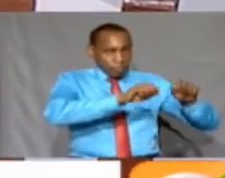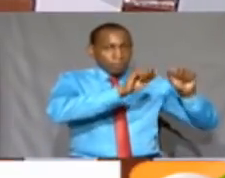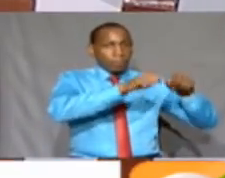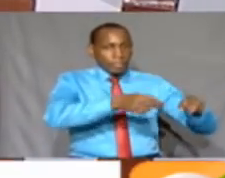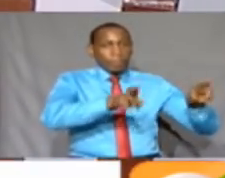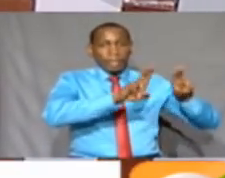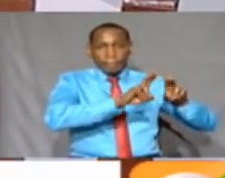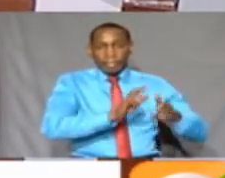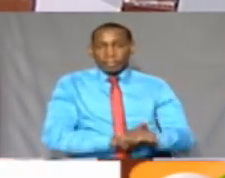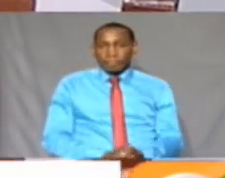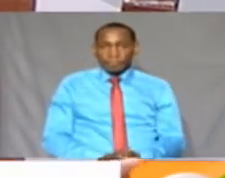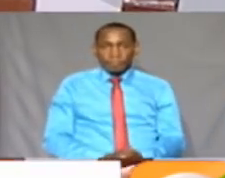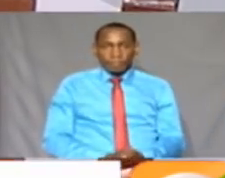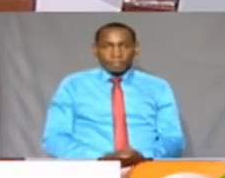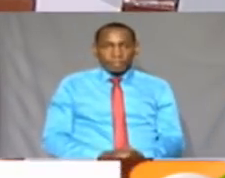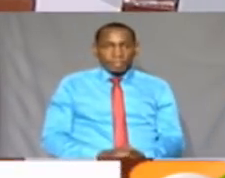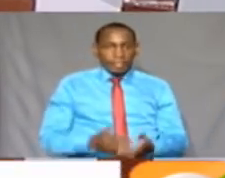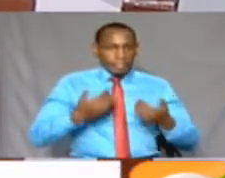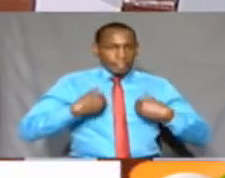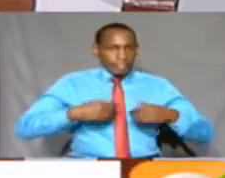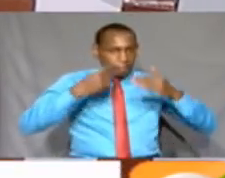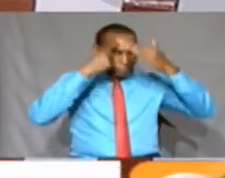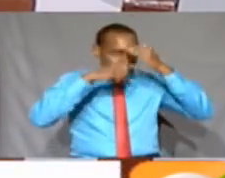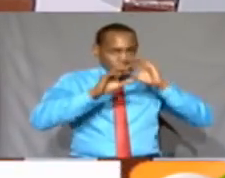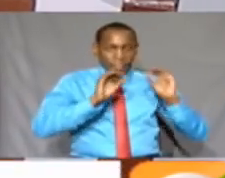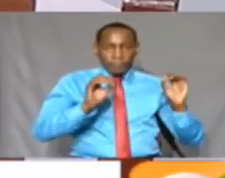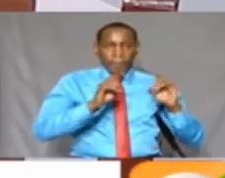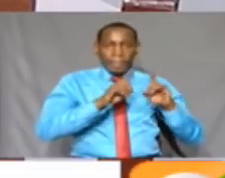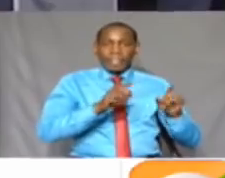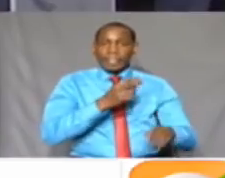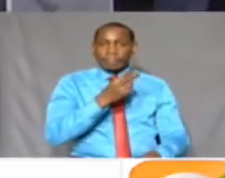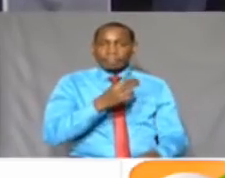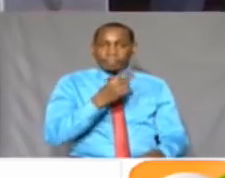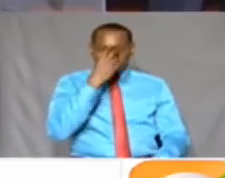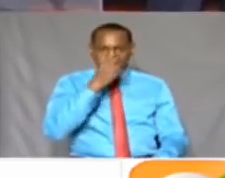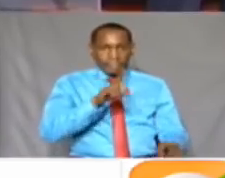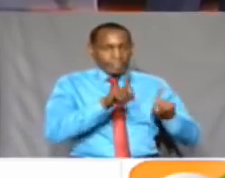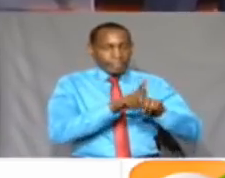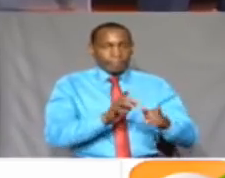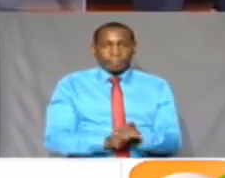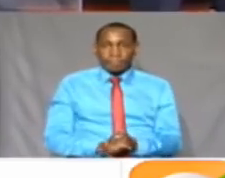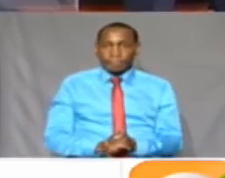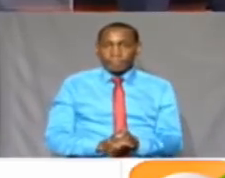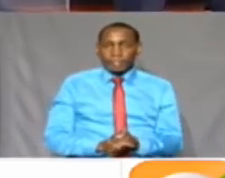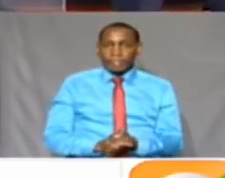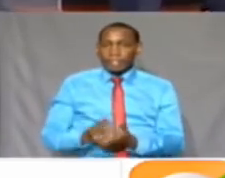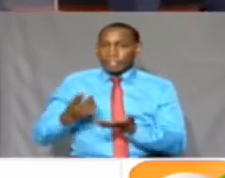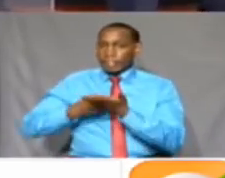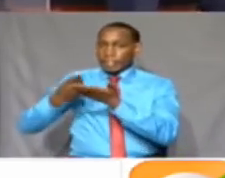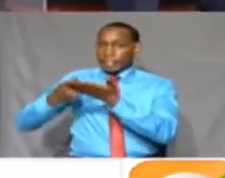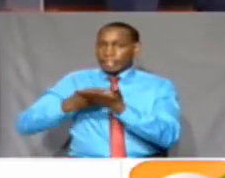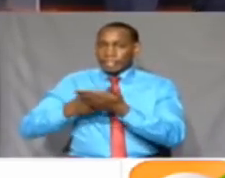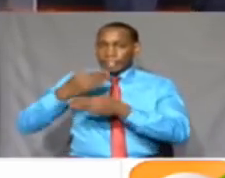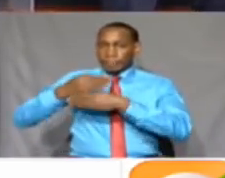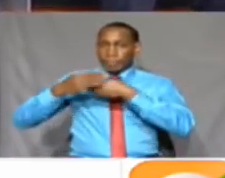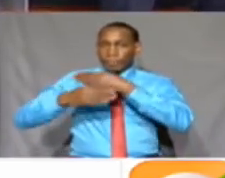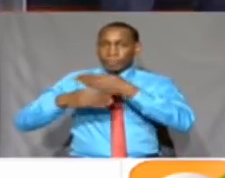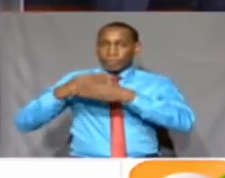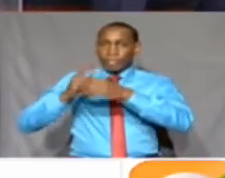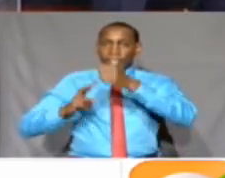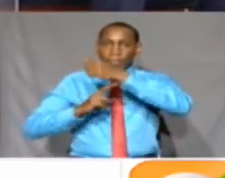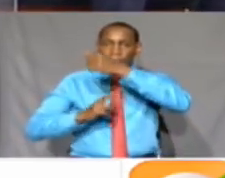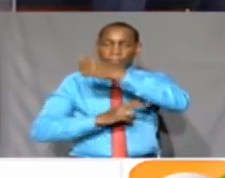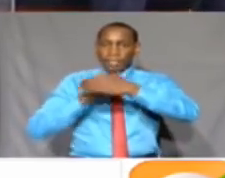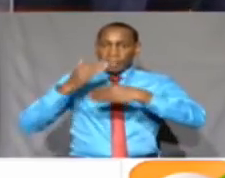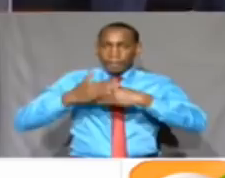Yeah. I'm not a prophetess, but yeah. I highly suspect yeah. so. Yeah, okay. Let's take a break, come back, talk about building bridges going yes. forward. Yes. Will